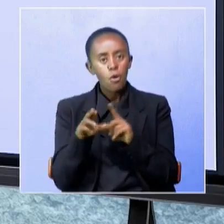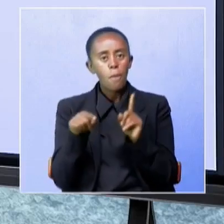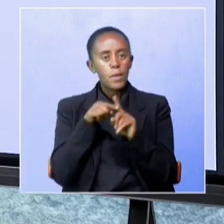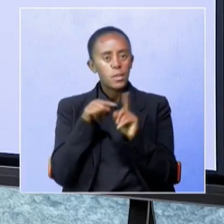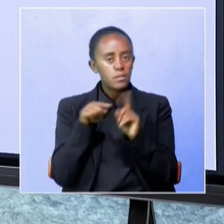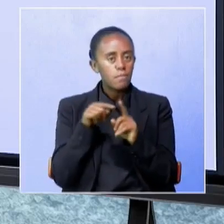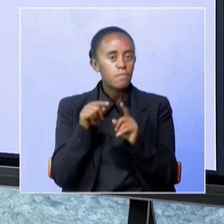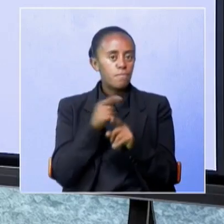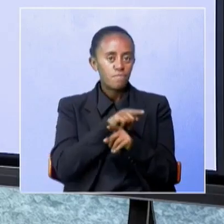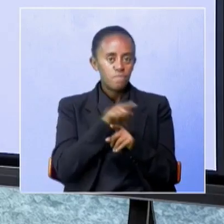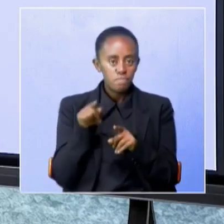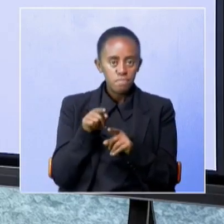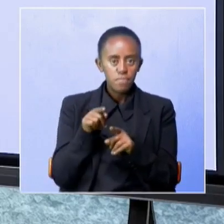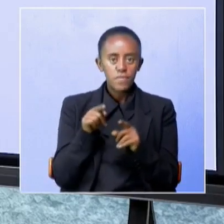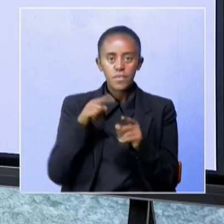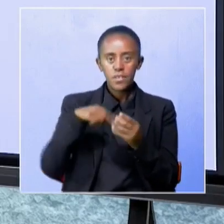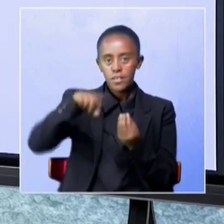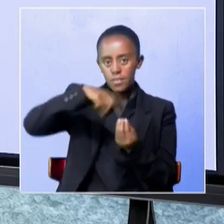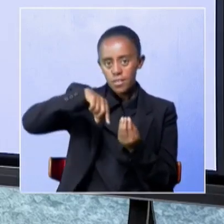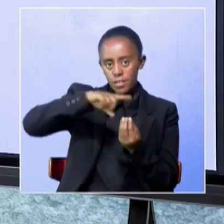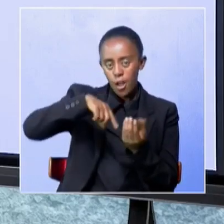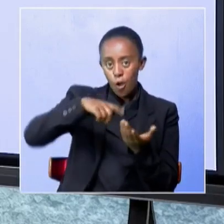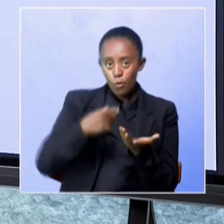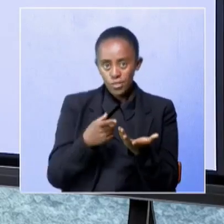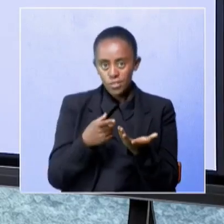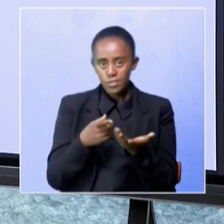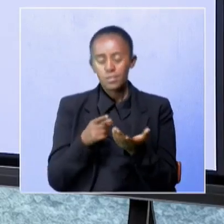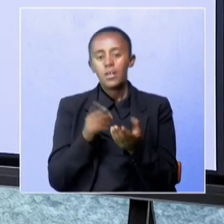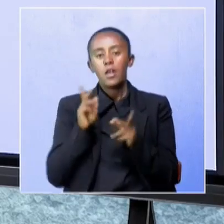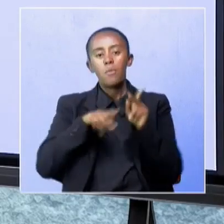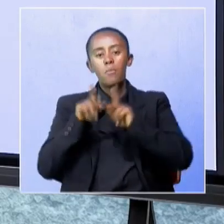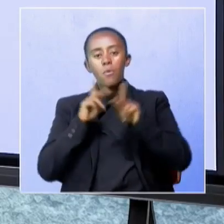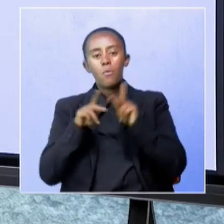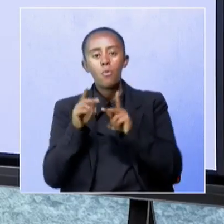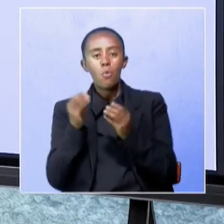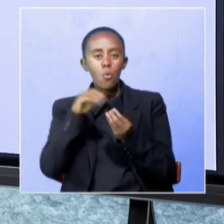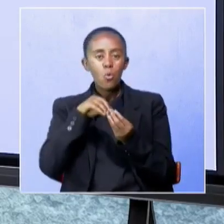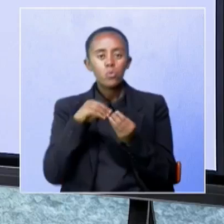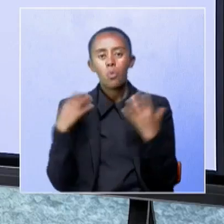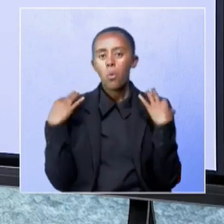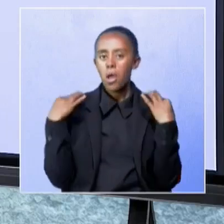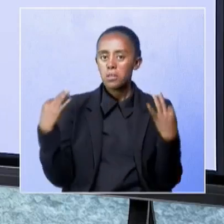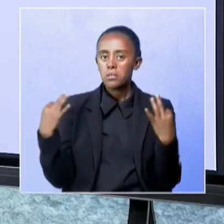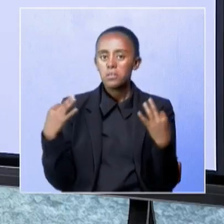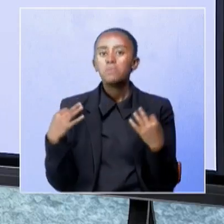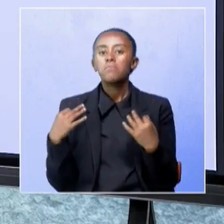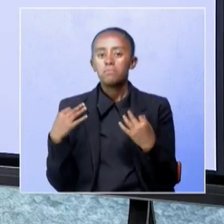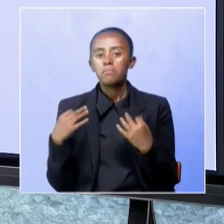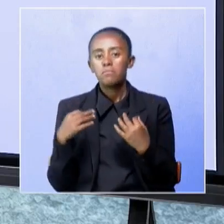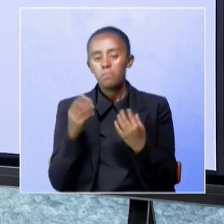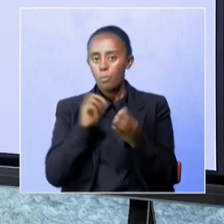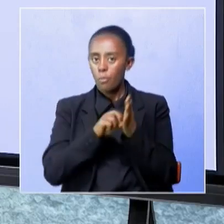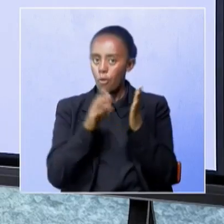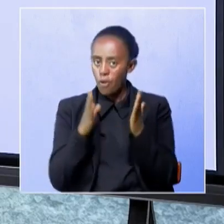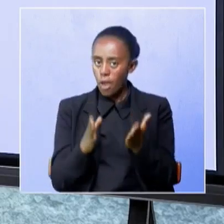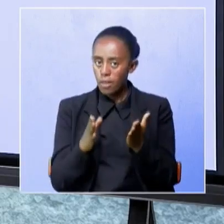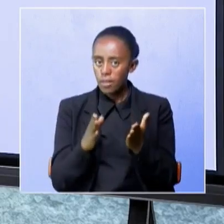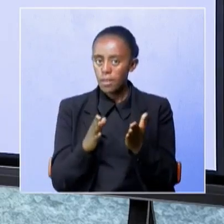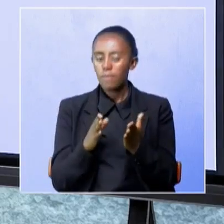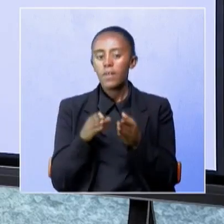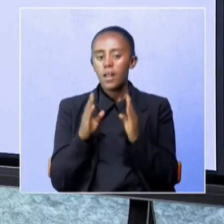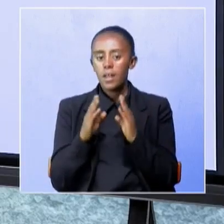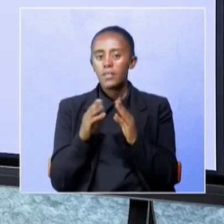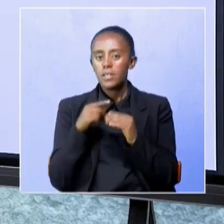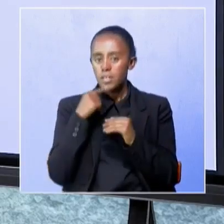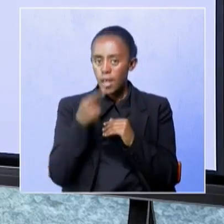positivity into their surroundings. And people who are also healthy are also productive. Let's